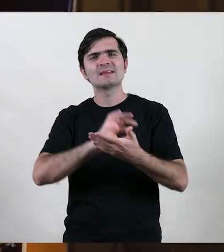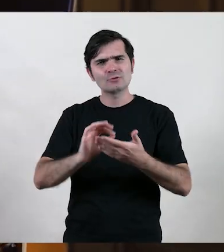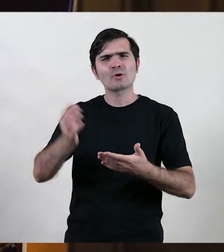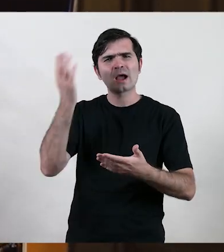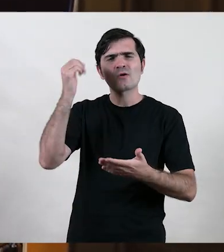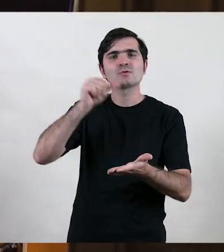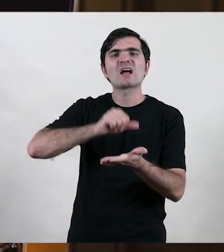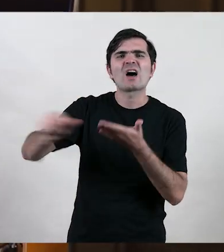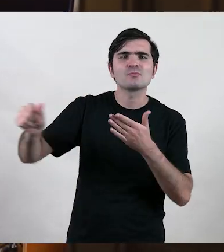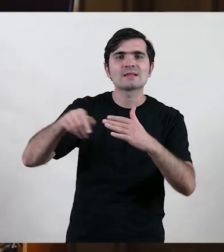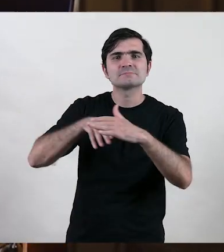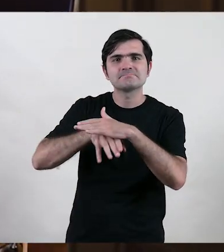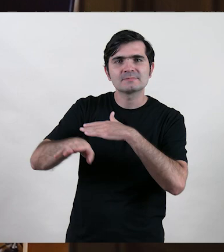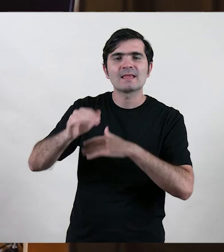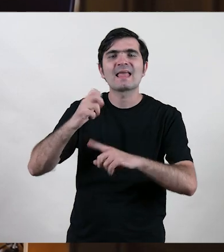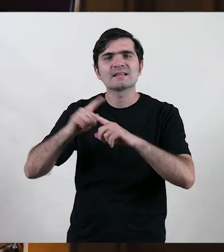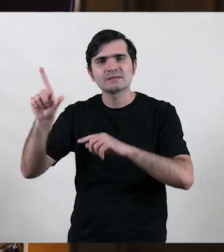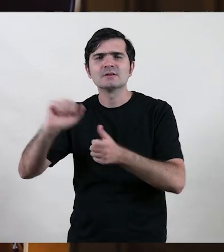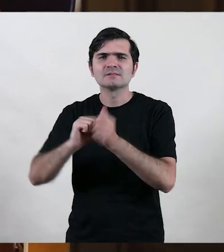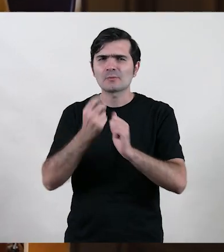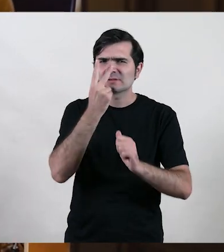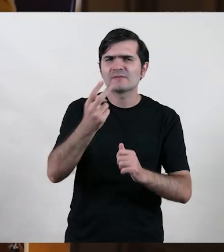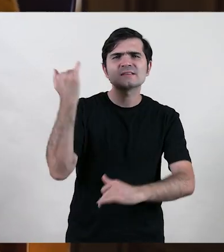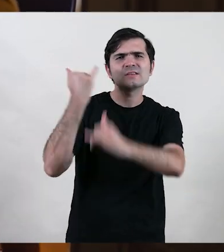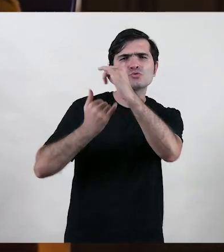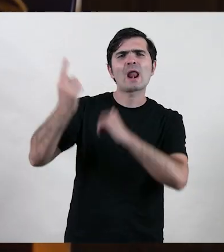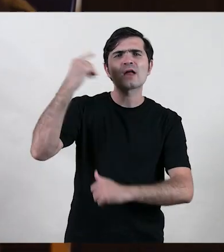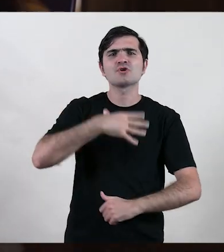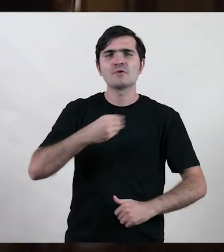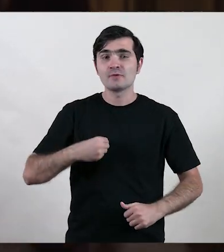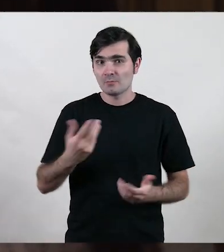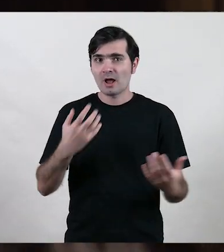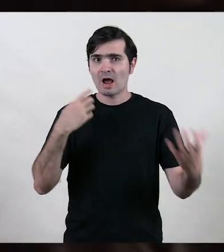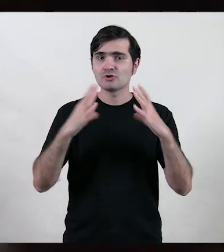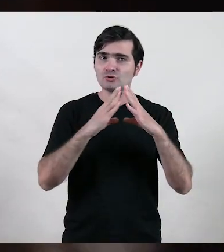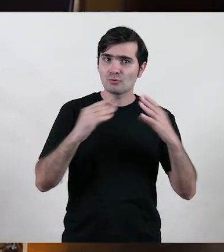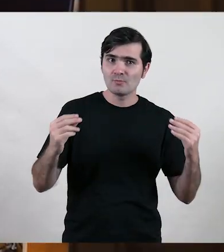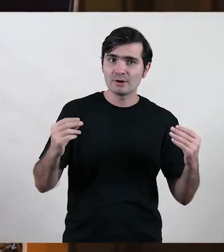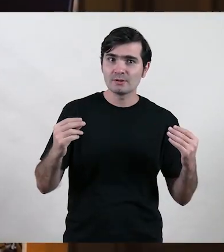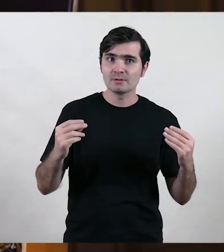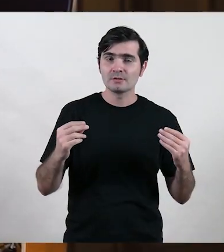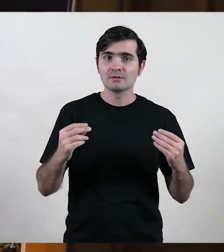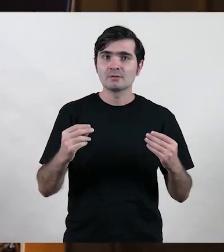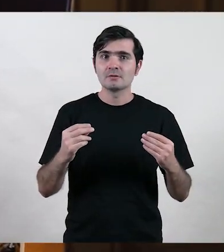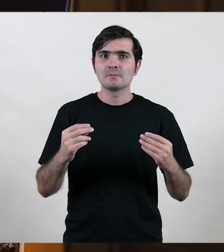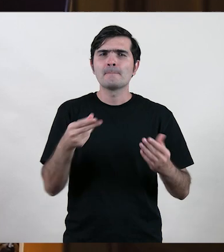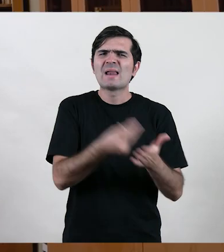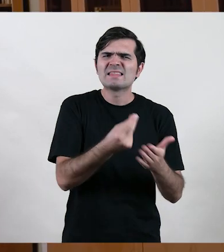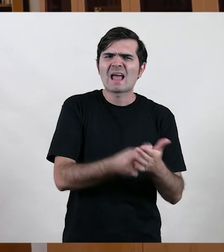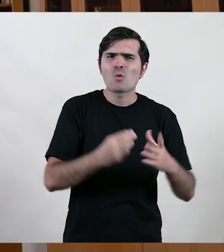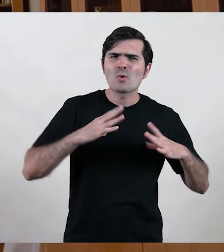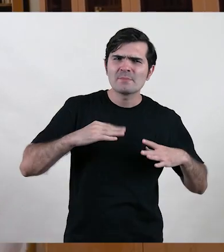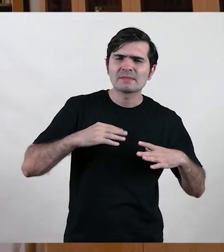as well as the history of those times when some of the Romanian artists paid with alienation or their freedom